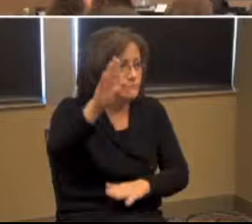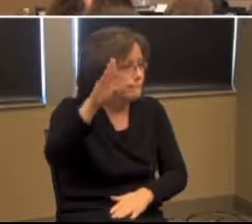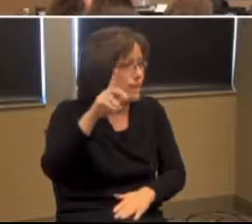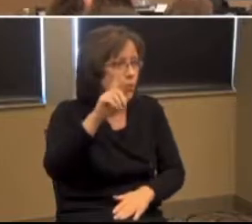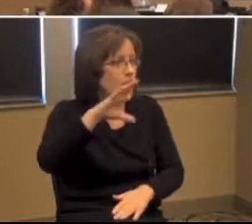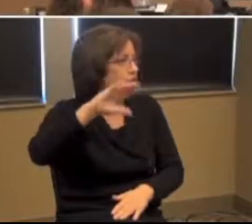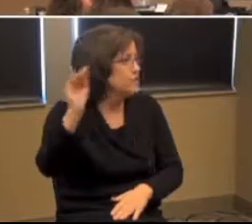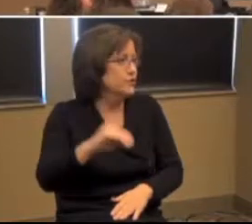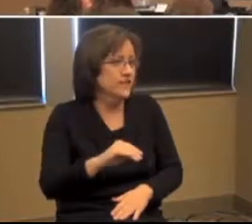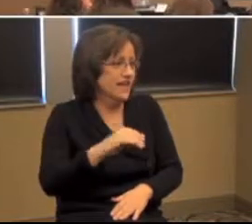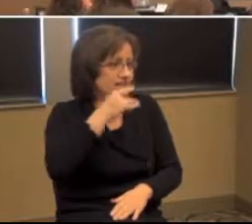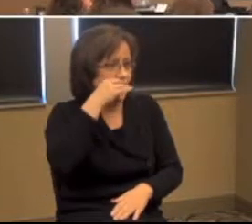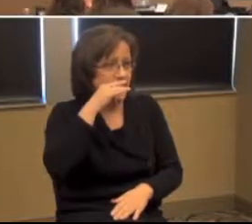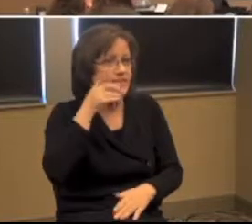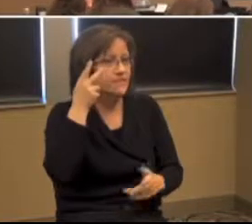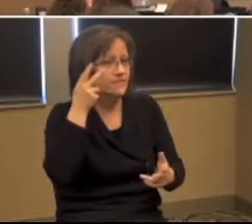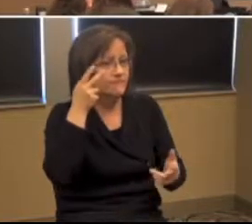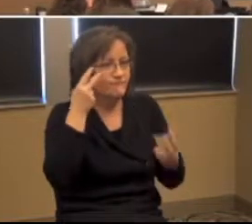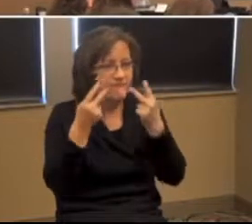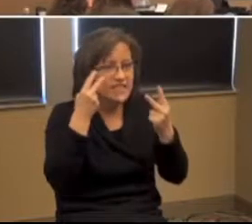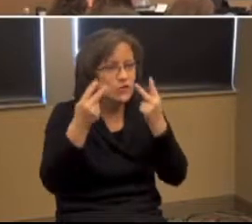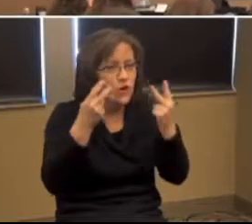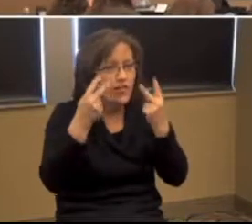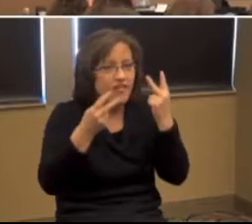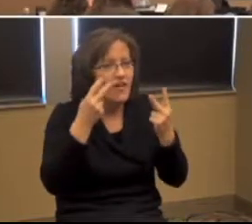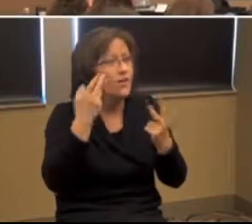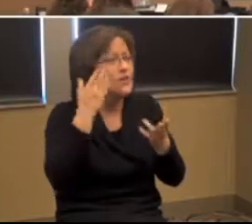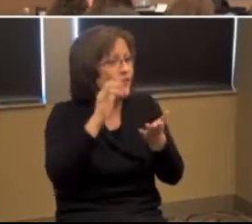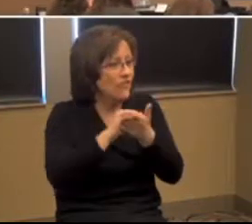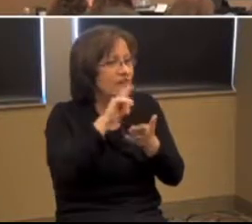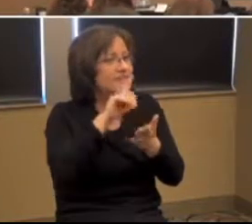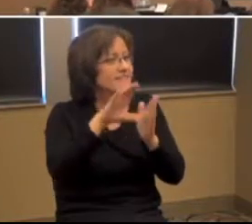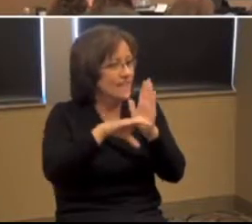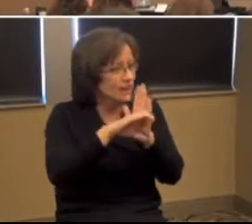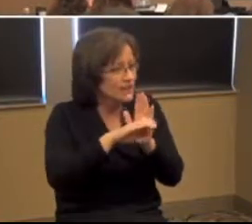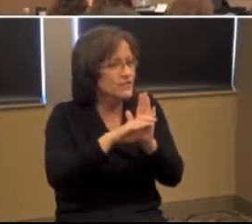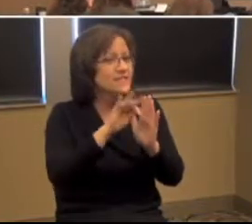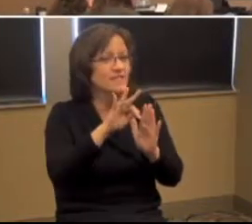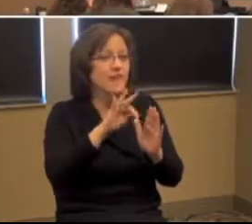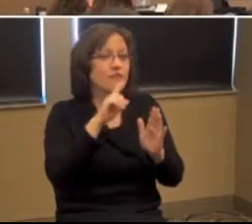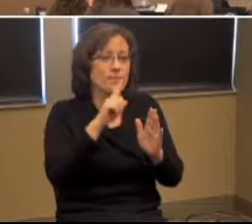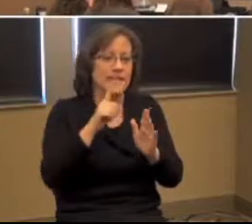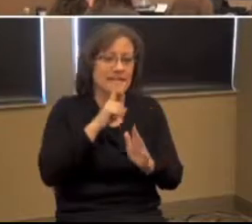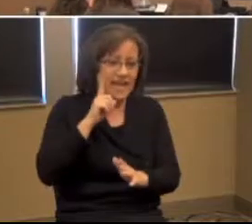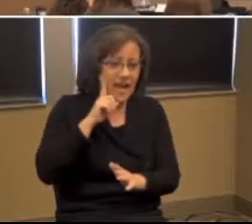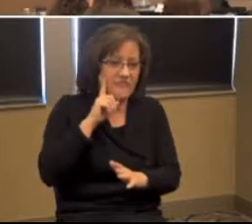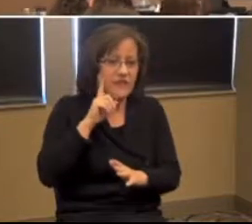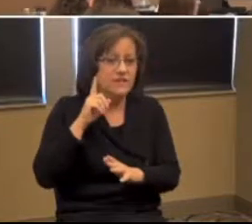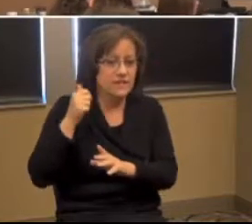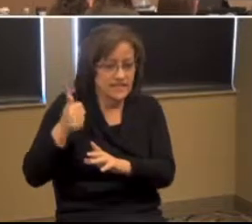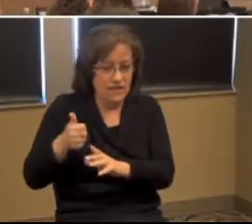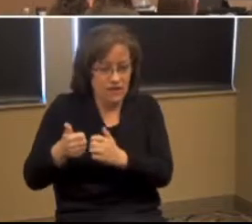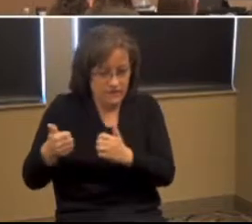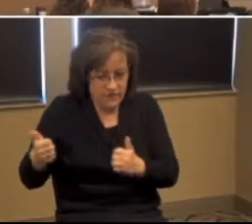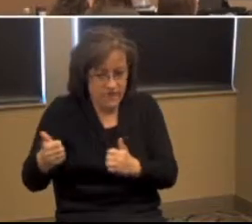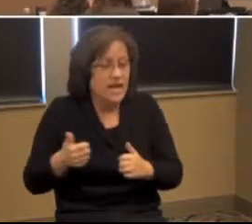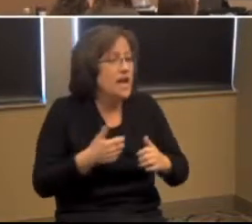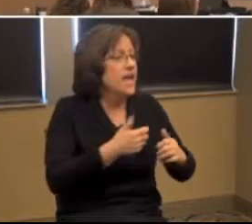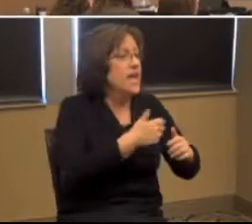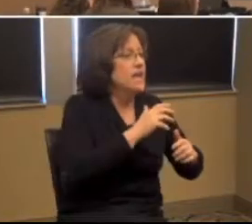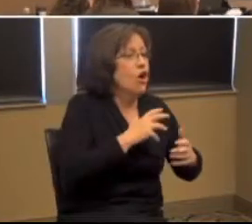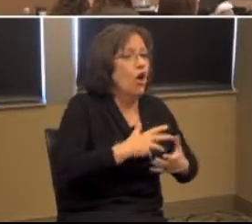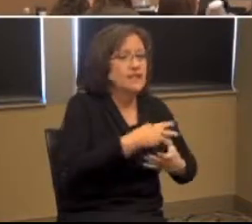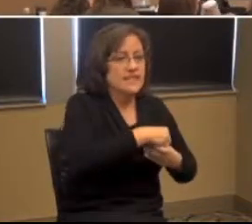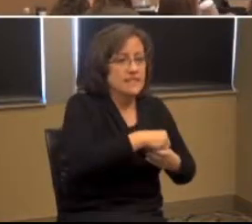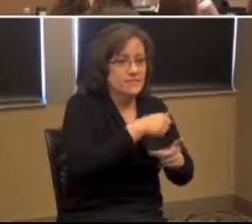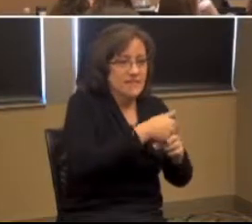here. And so we have to be visual. We know that that's a characteristic of deafness alone and autism alone. So when you combine those